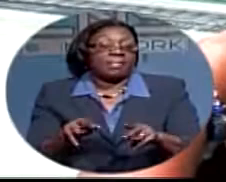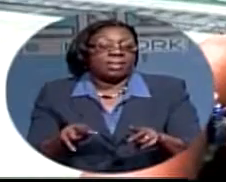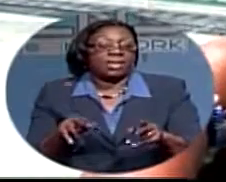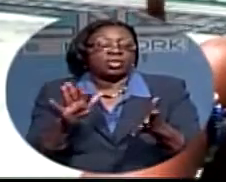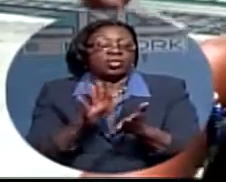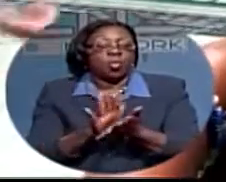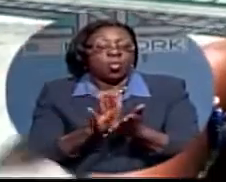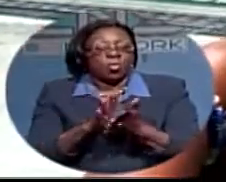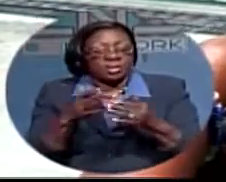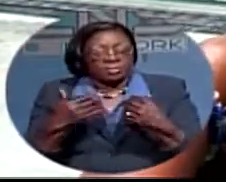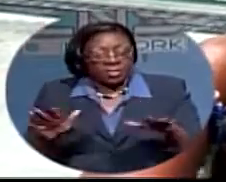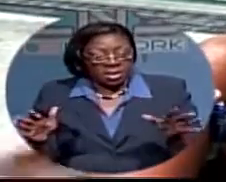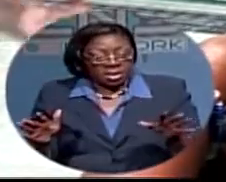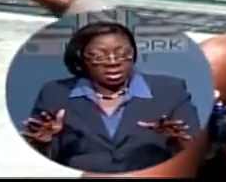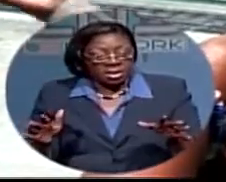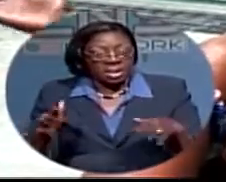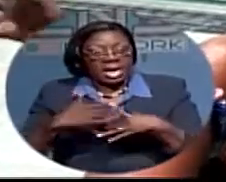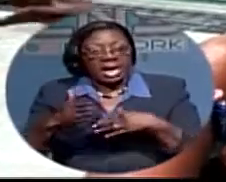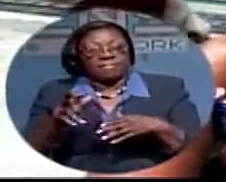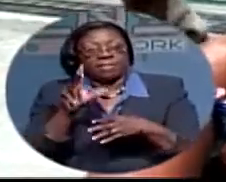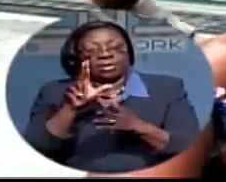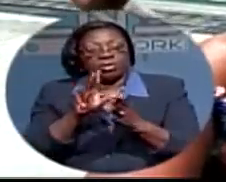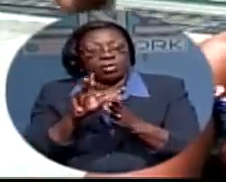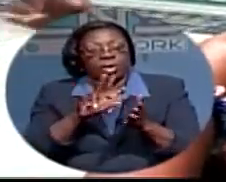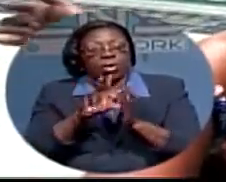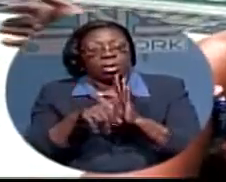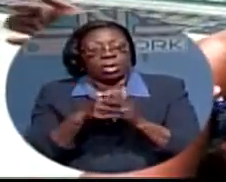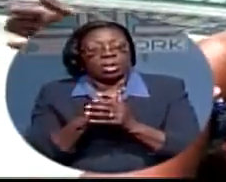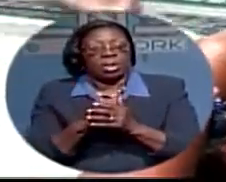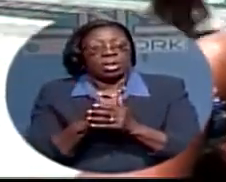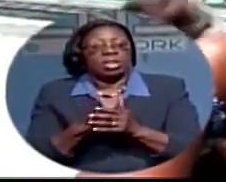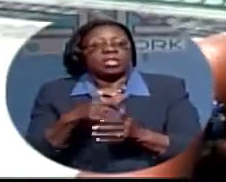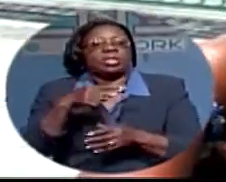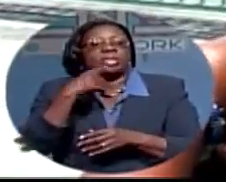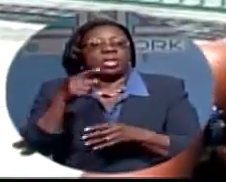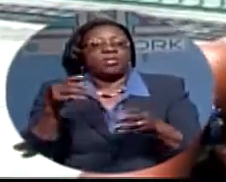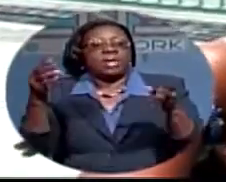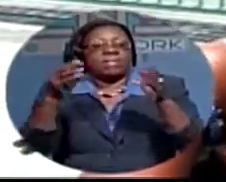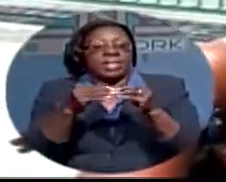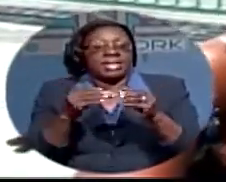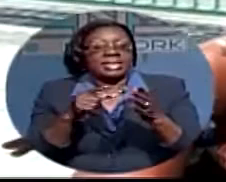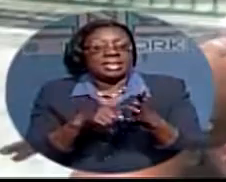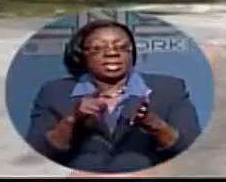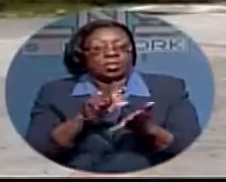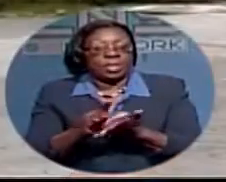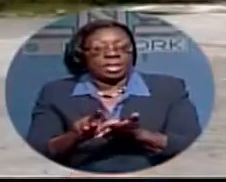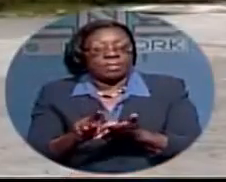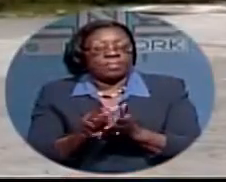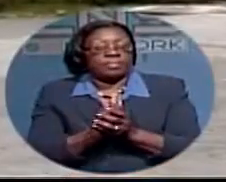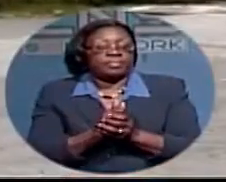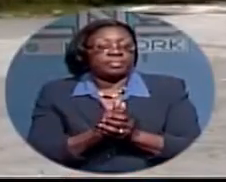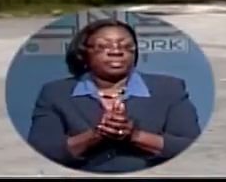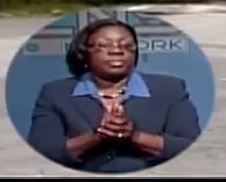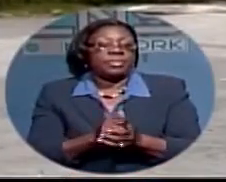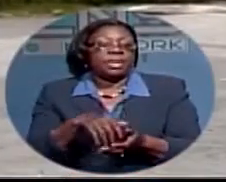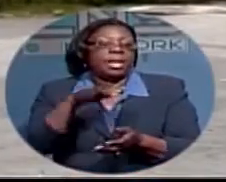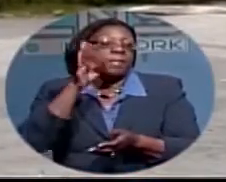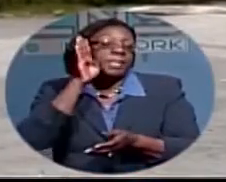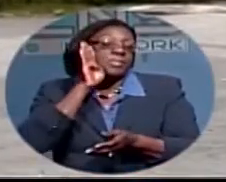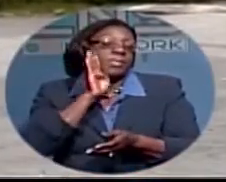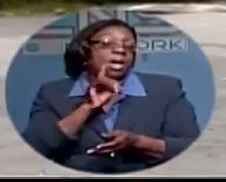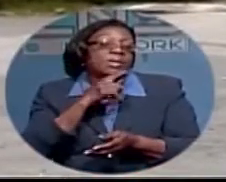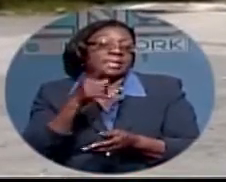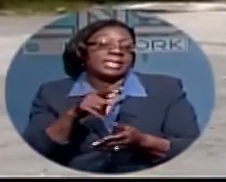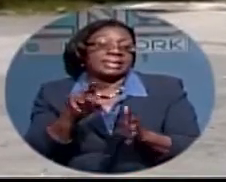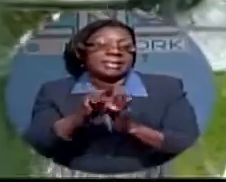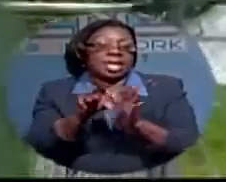out, and you know, after three. So I told them we'll meet when we came back this week. Now Ms. Brown says law